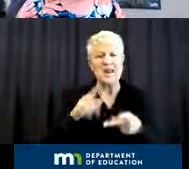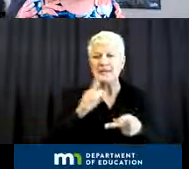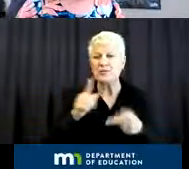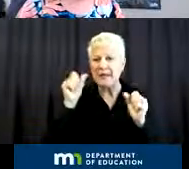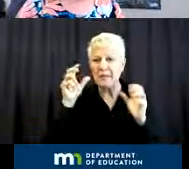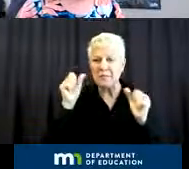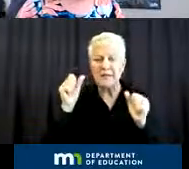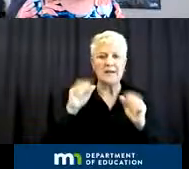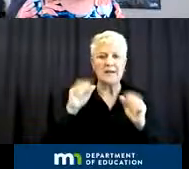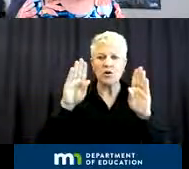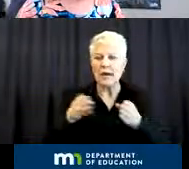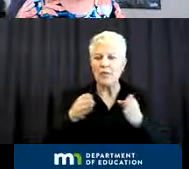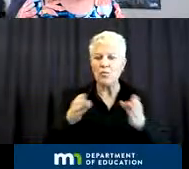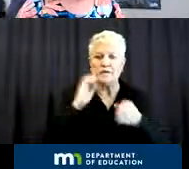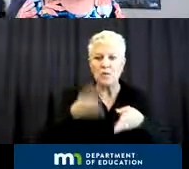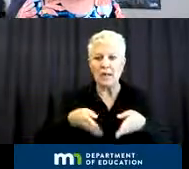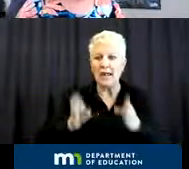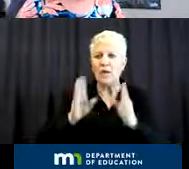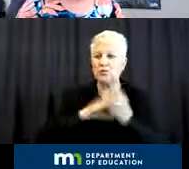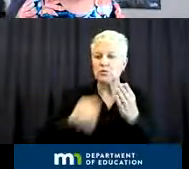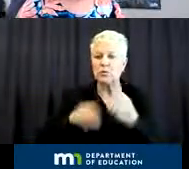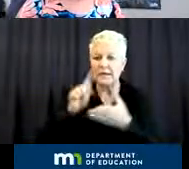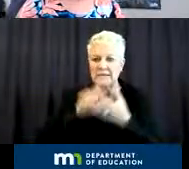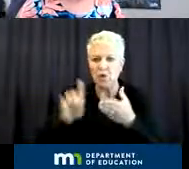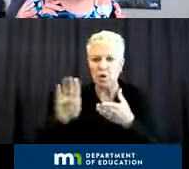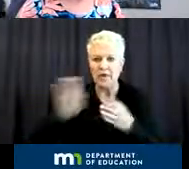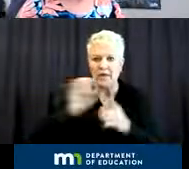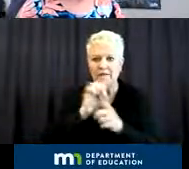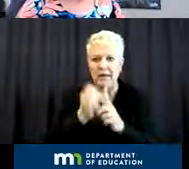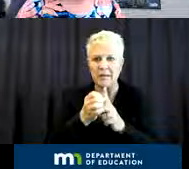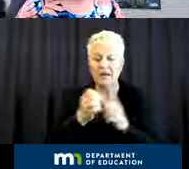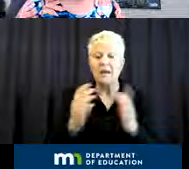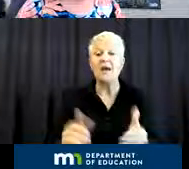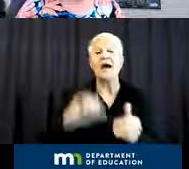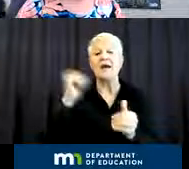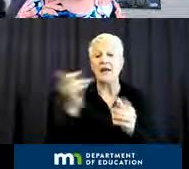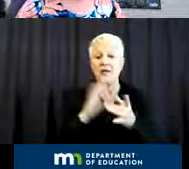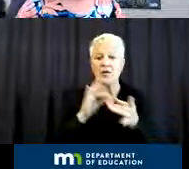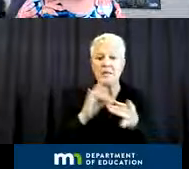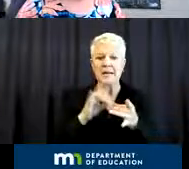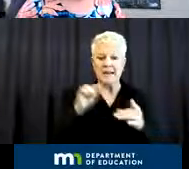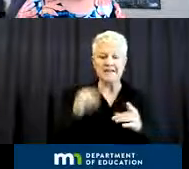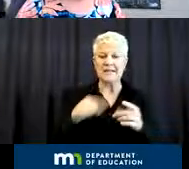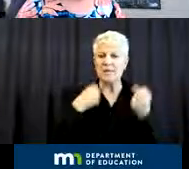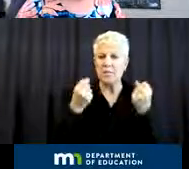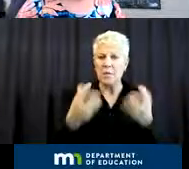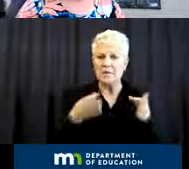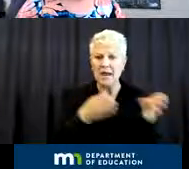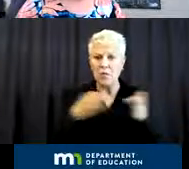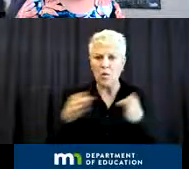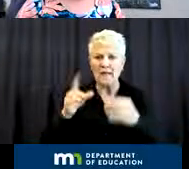an incredible way to allow students to explore their environment. And then another one is this a multi-way